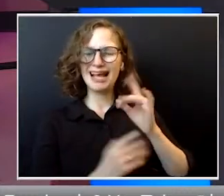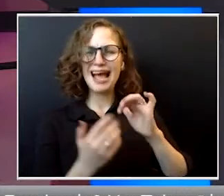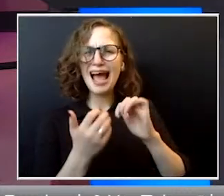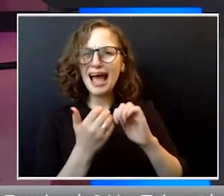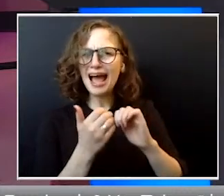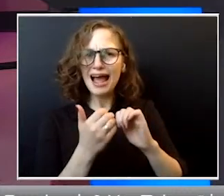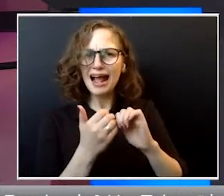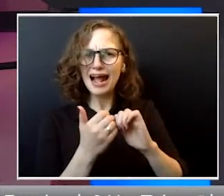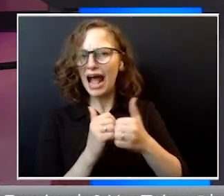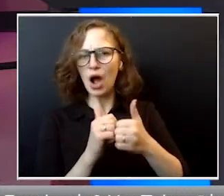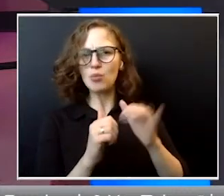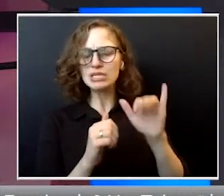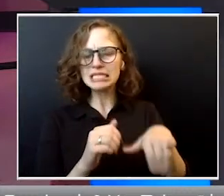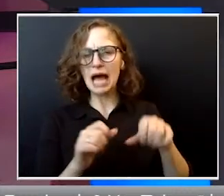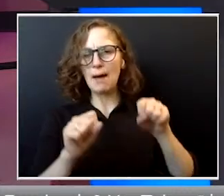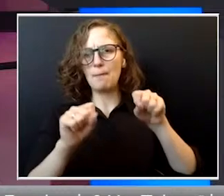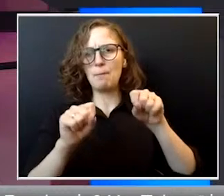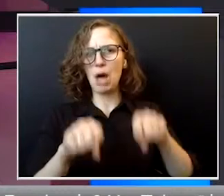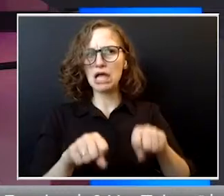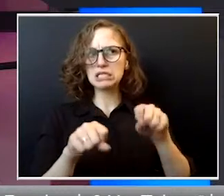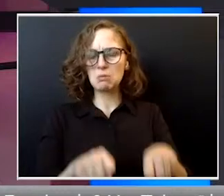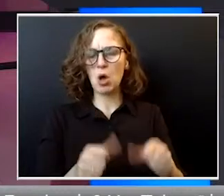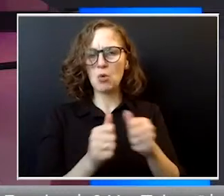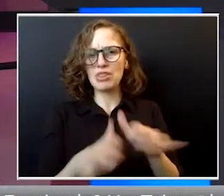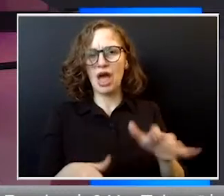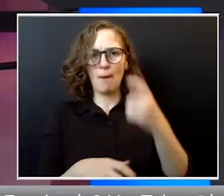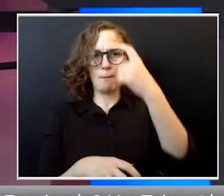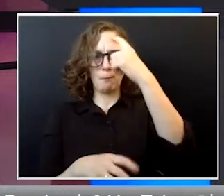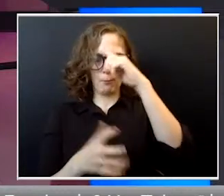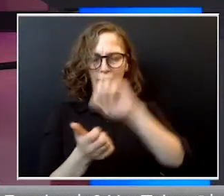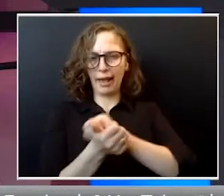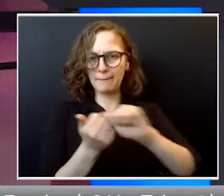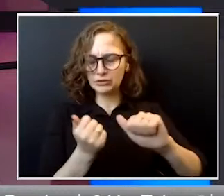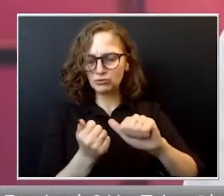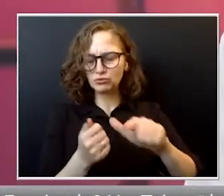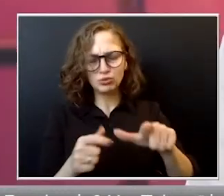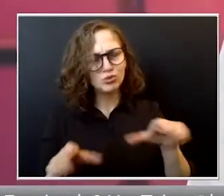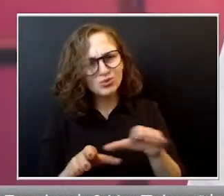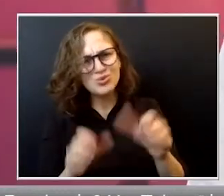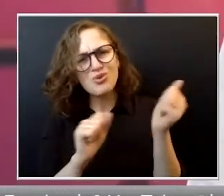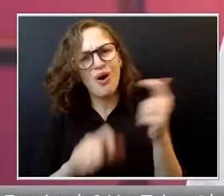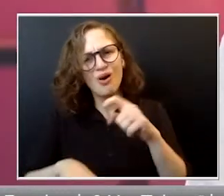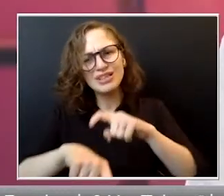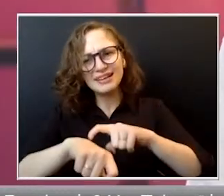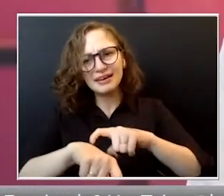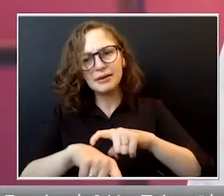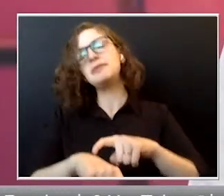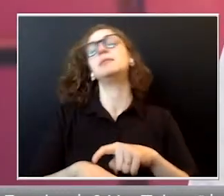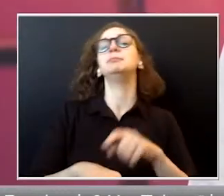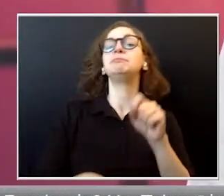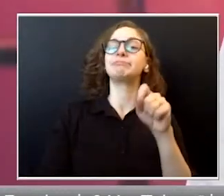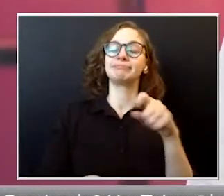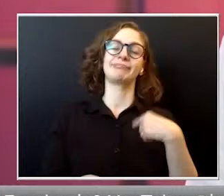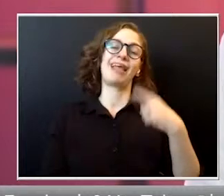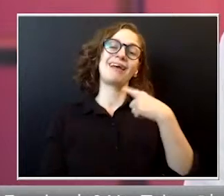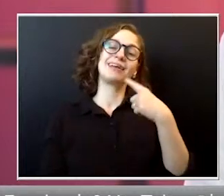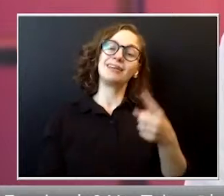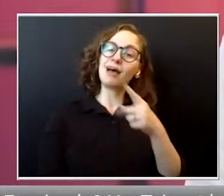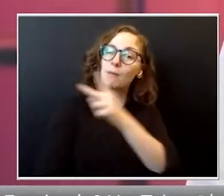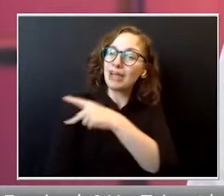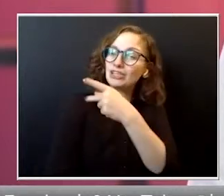without causing brain damage? You do it all the time. Yeah, I tell patients all the time it's an interesting day job,